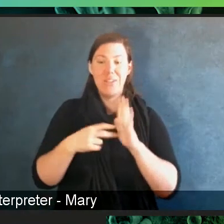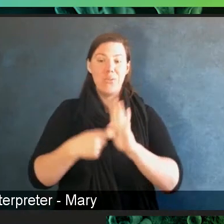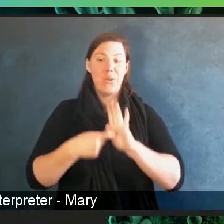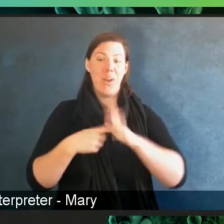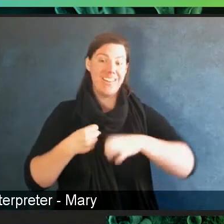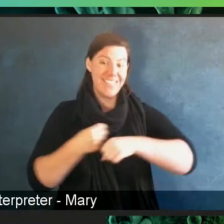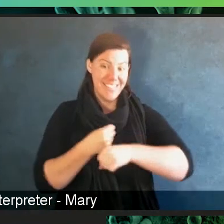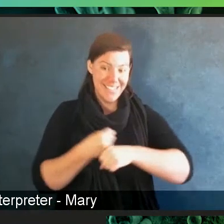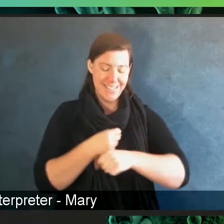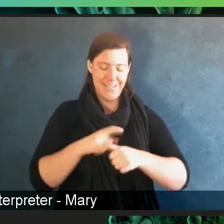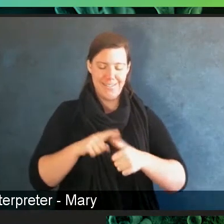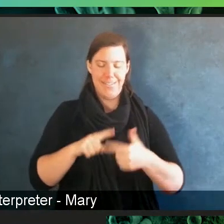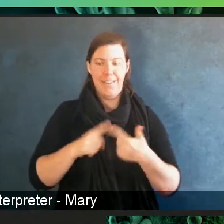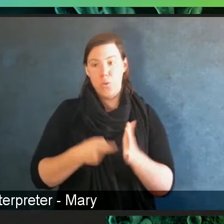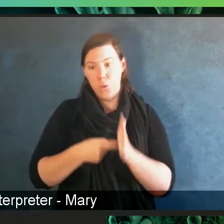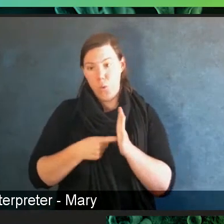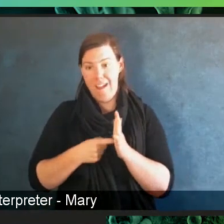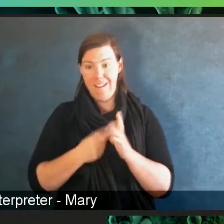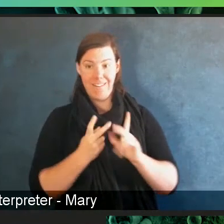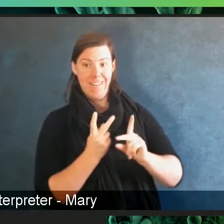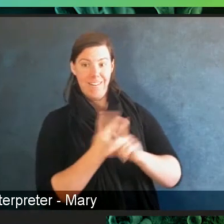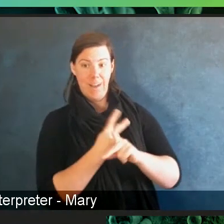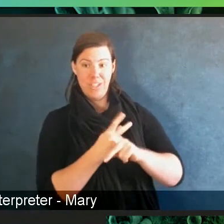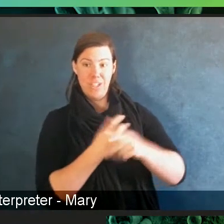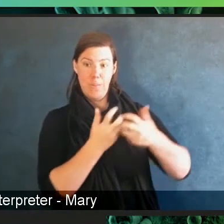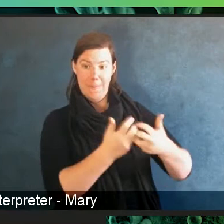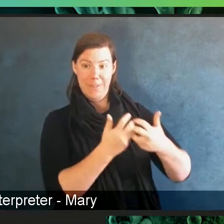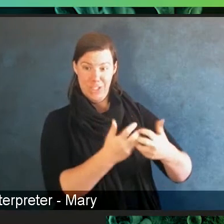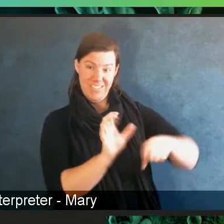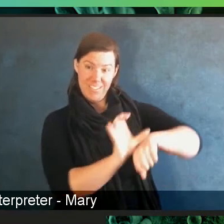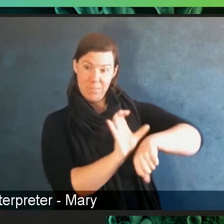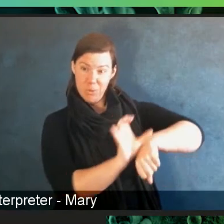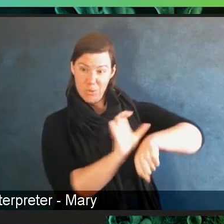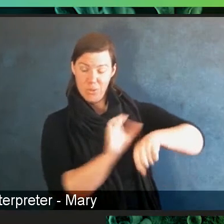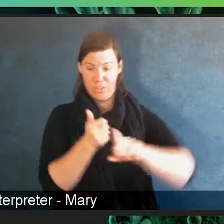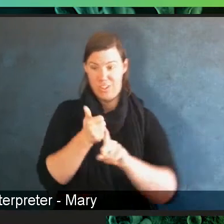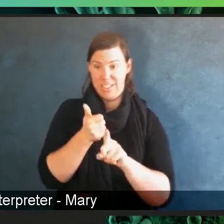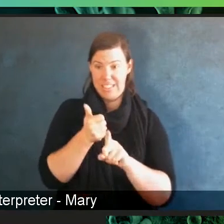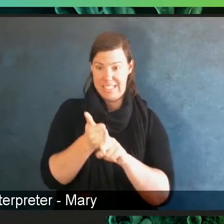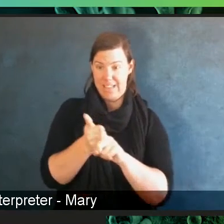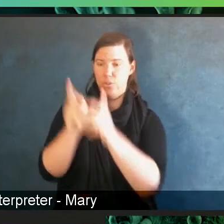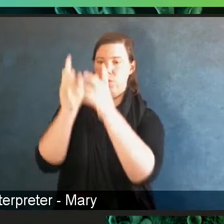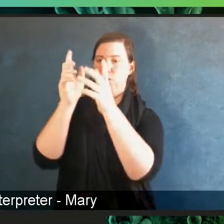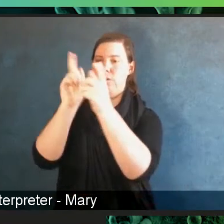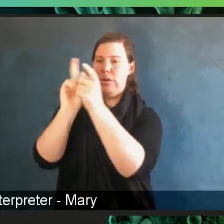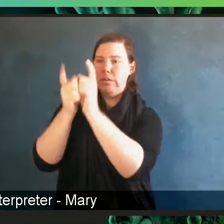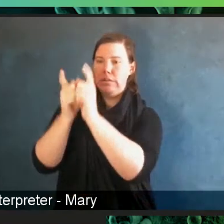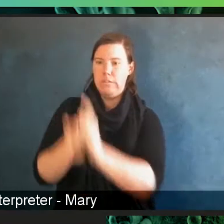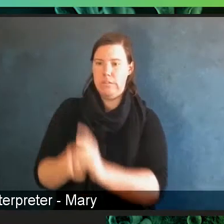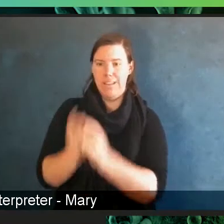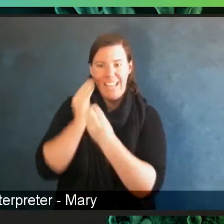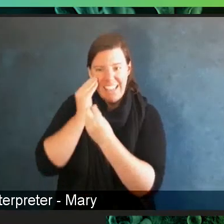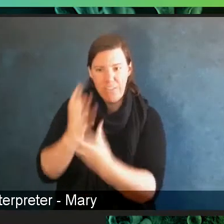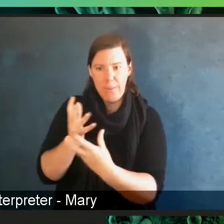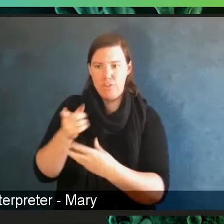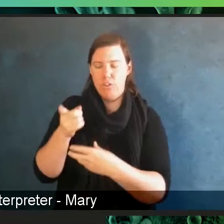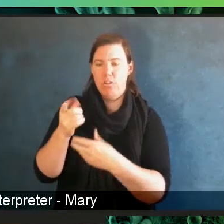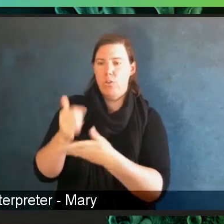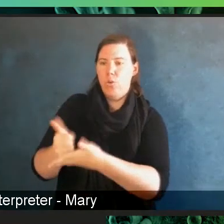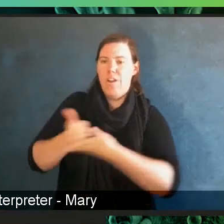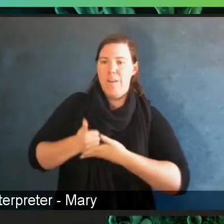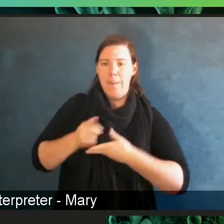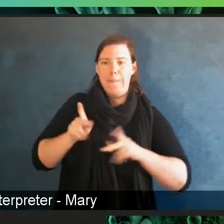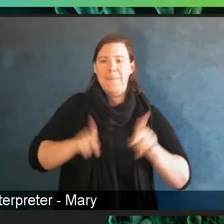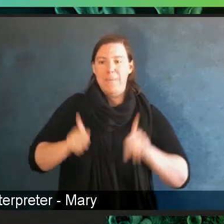something that we as humans can actually begin to understand. And then finally, one thing that has really happened recently is a huge number of patients